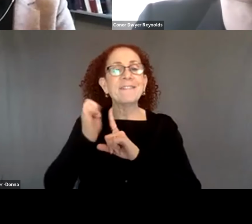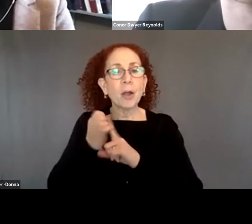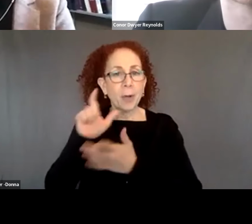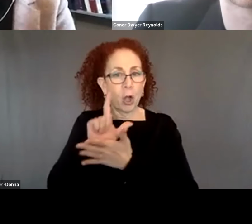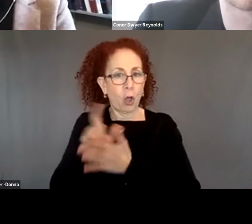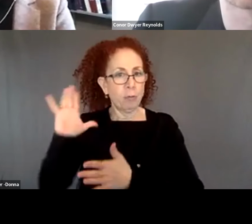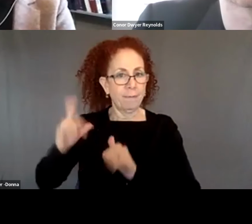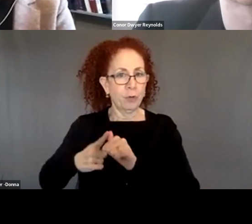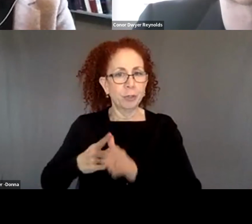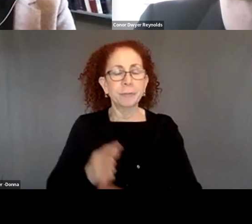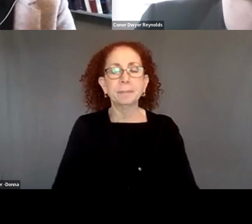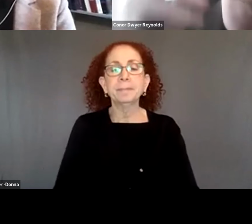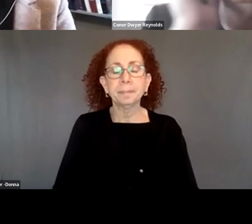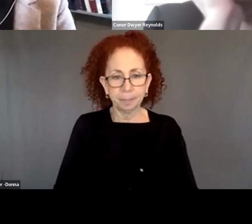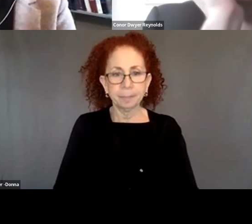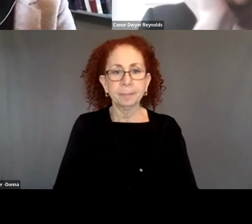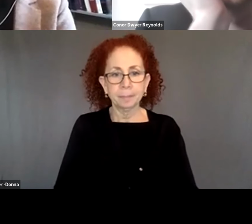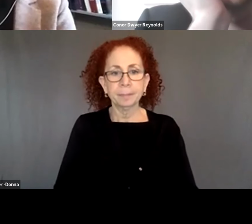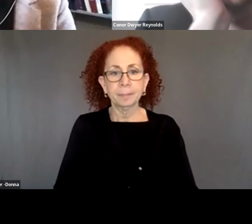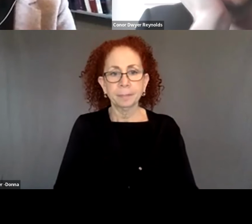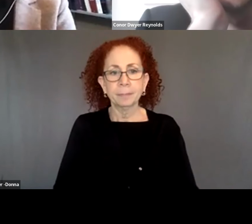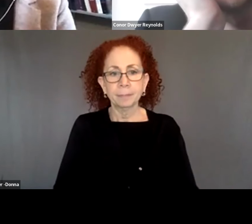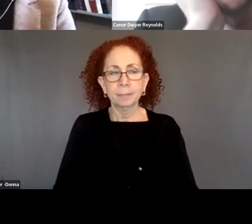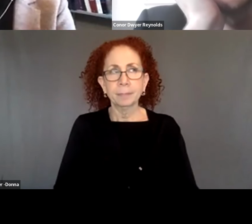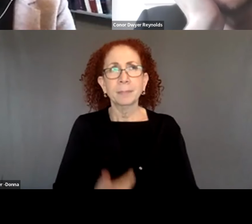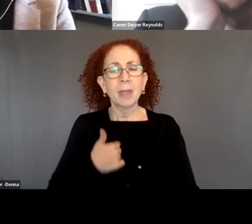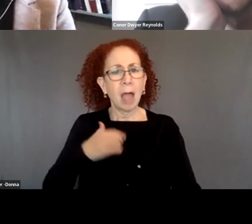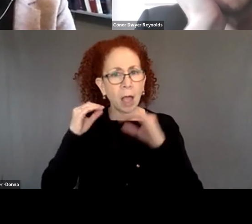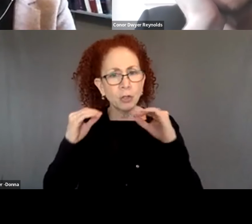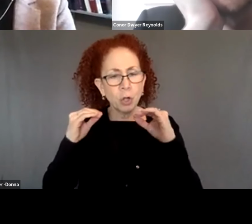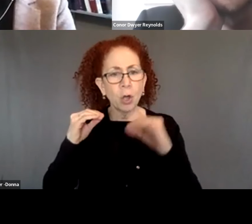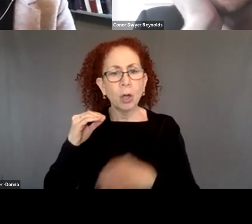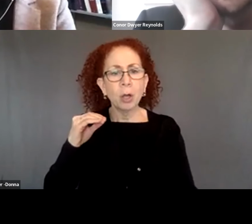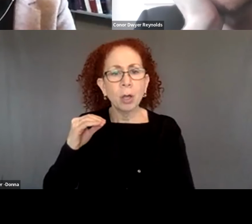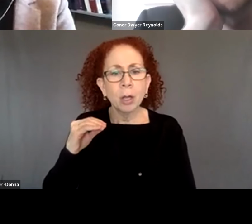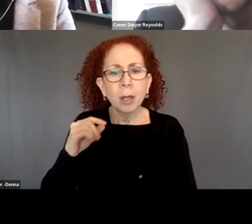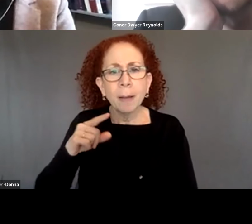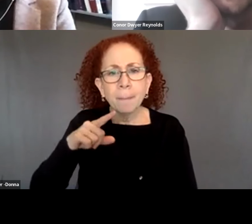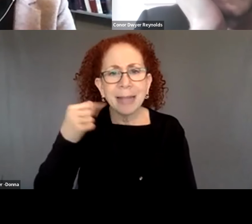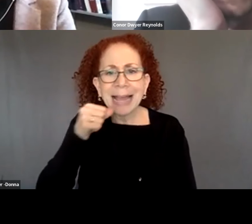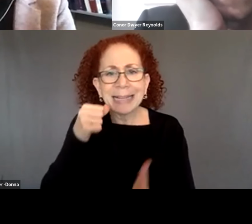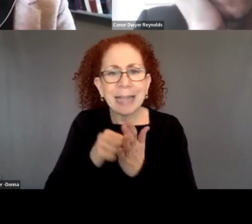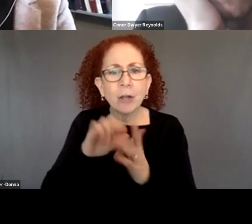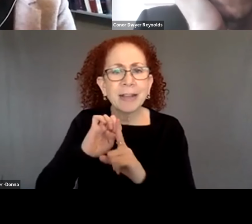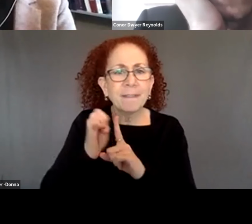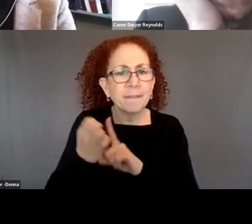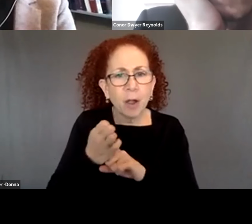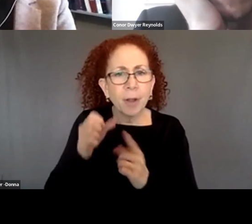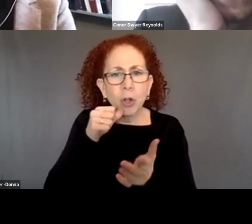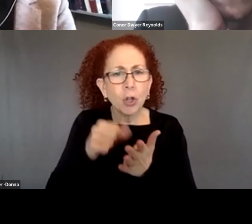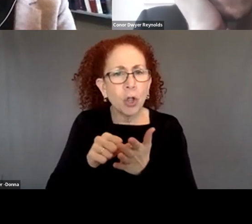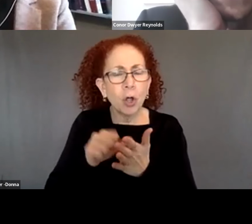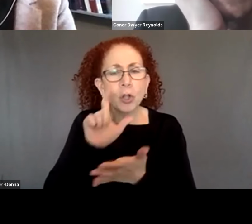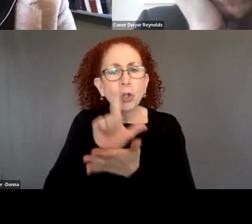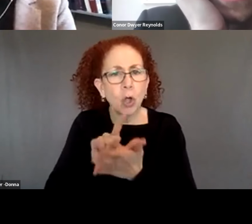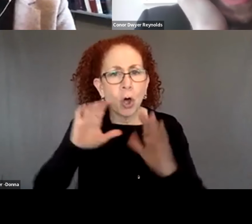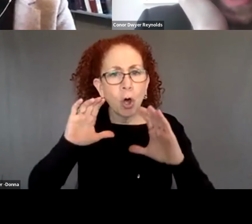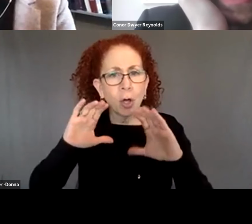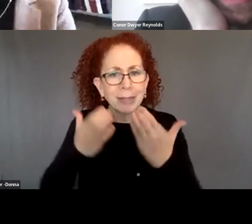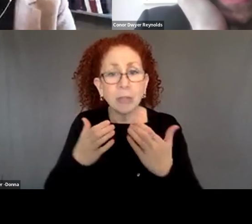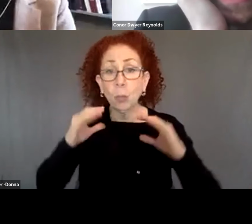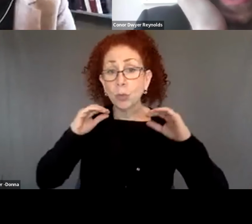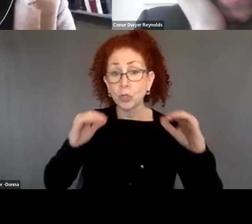And when I started, I taught a black letter environmental law class from a different perspective, where we taught the Americans with